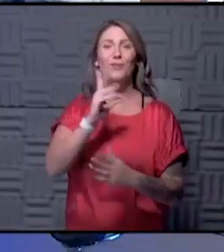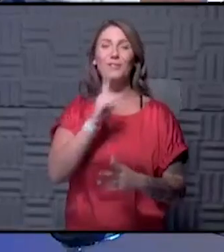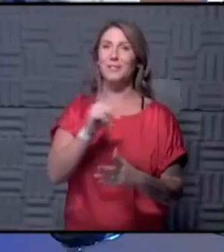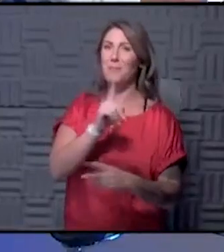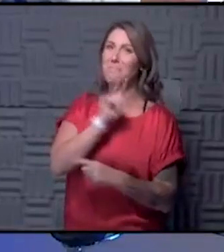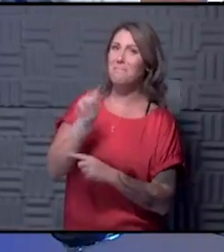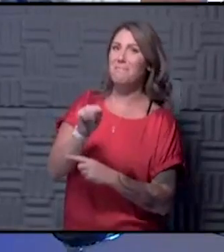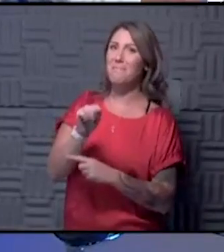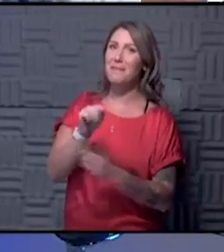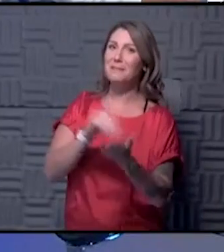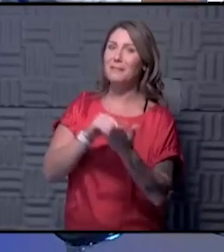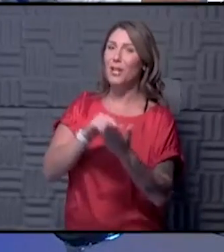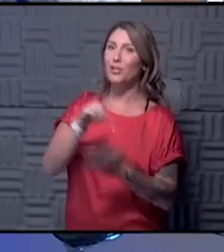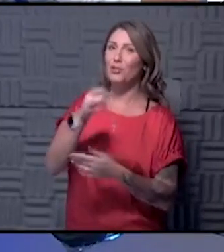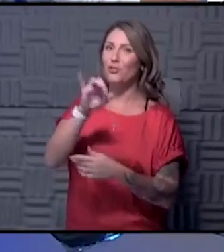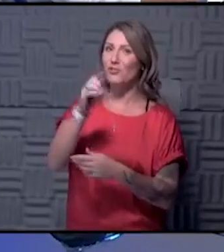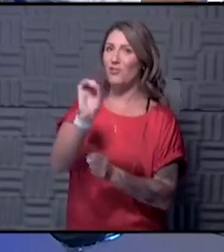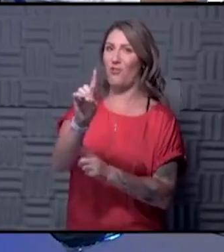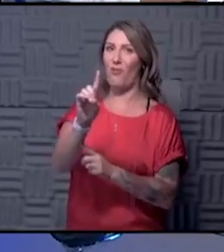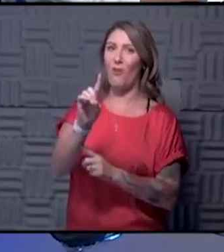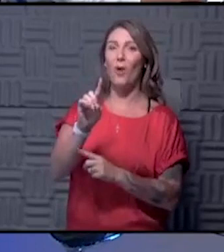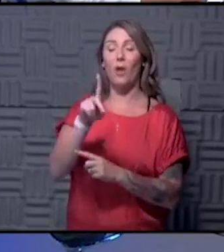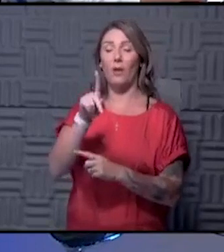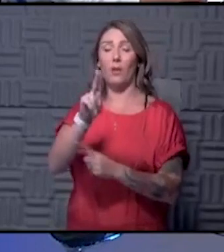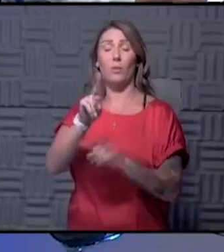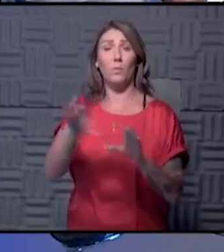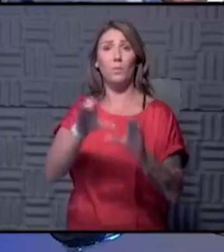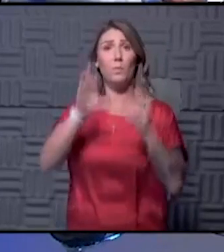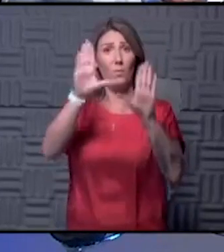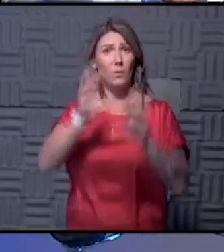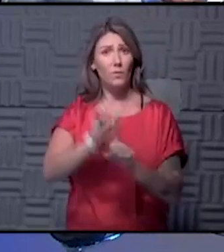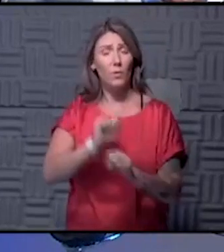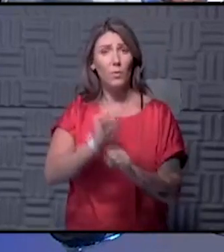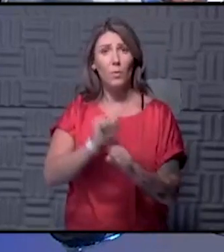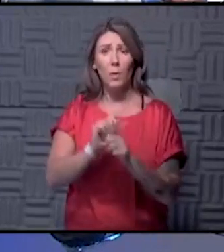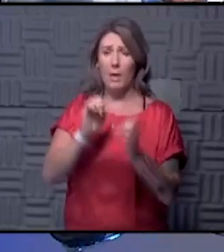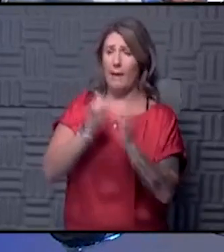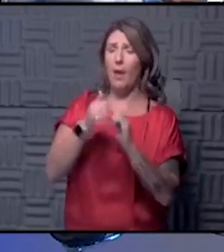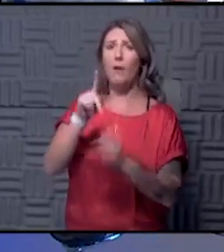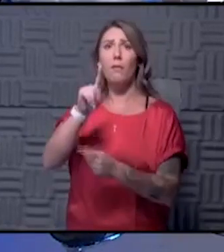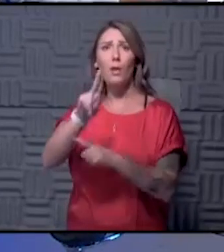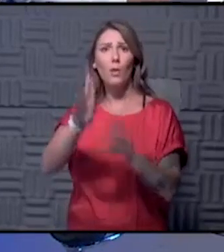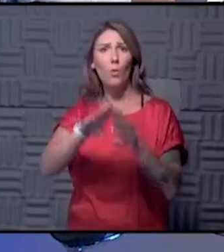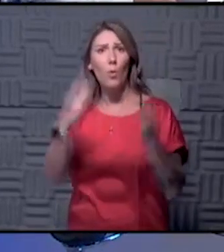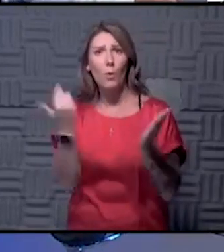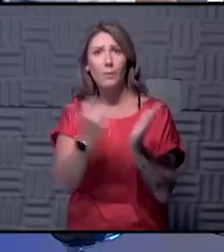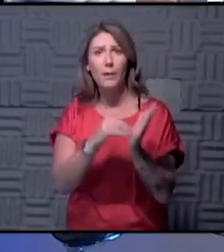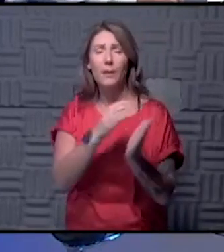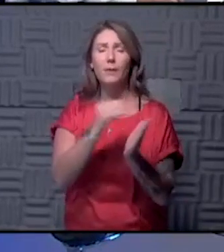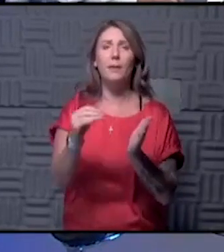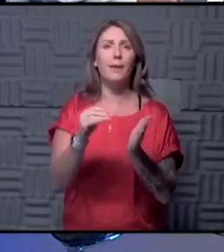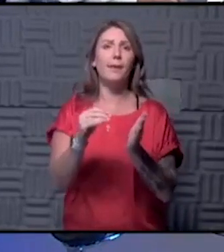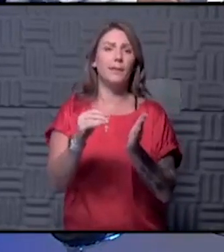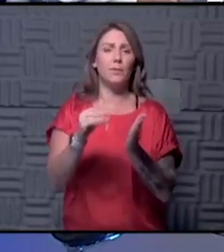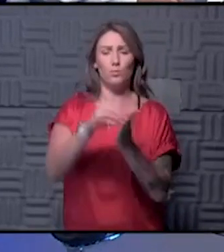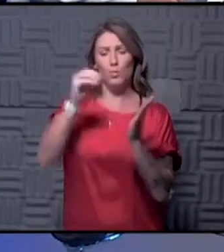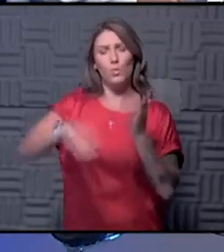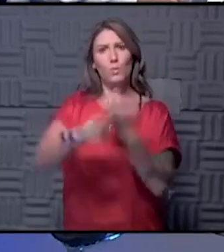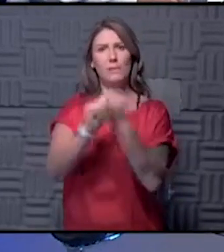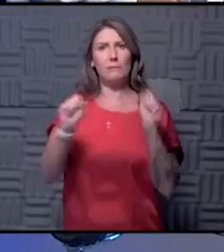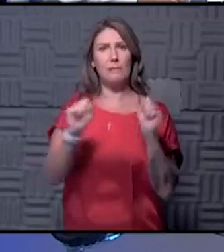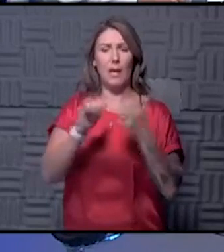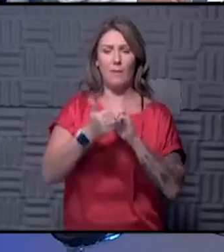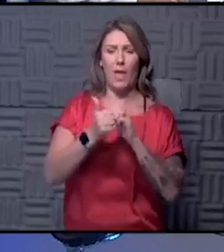because I think KU has done a great job. Talk to us a little bit about how KU has reopened, how they're trying to keep students stay safe, and so what are some of the